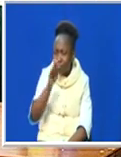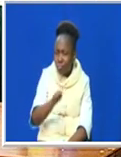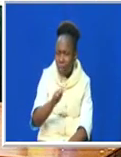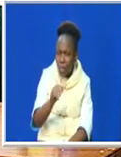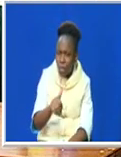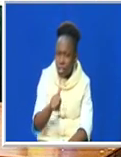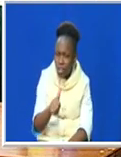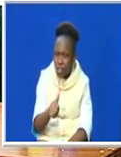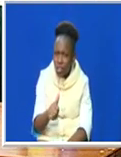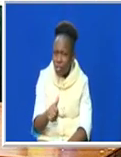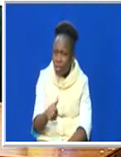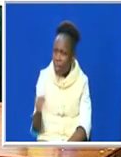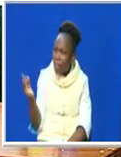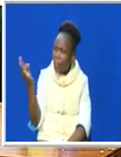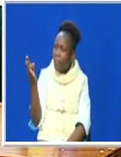is large?